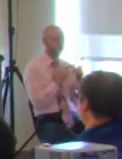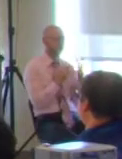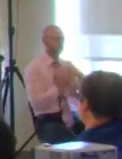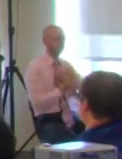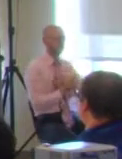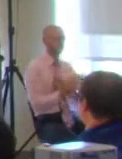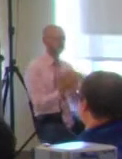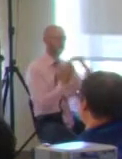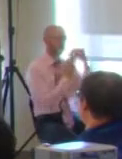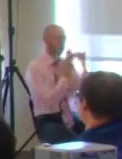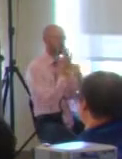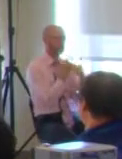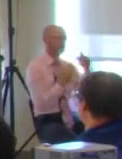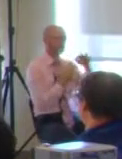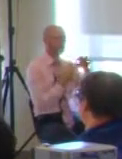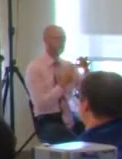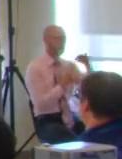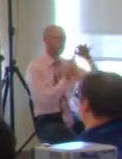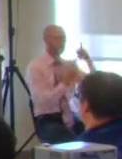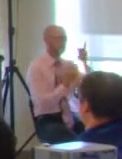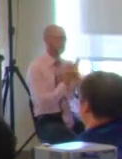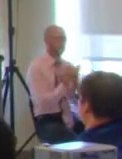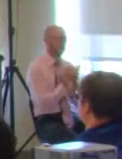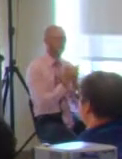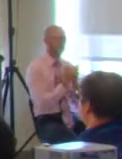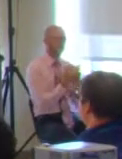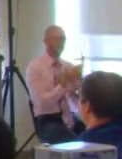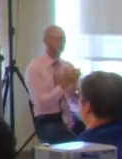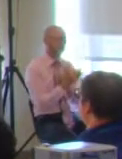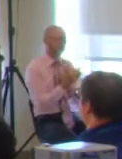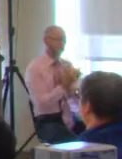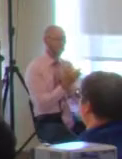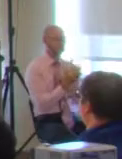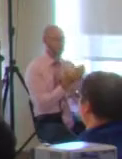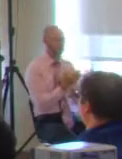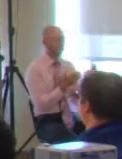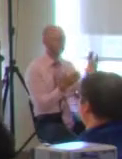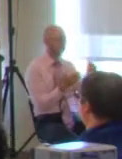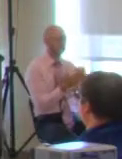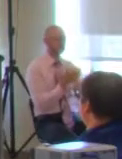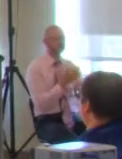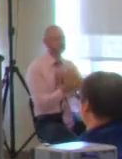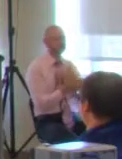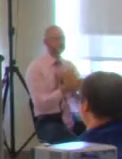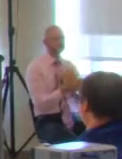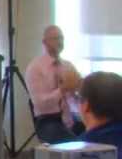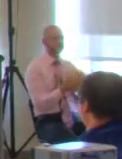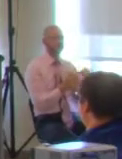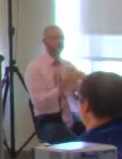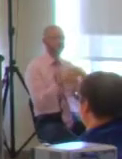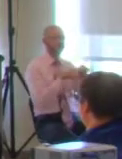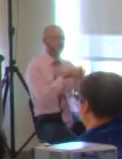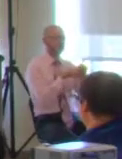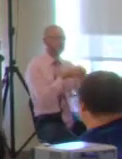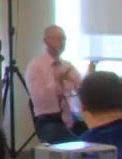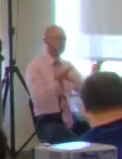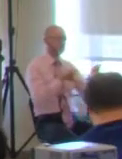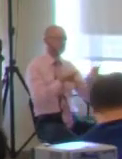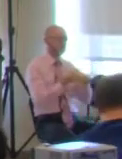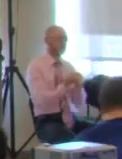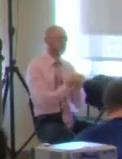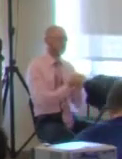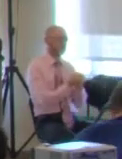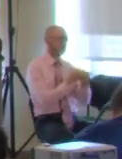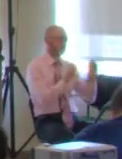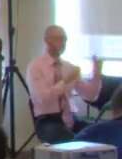would be a good thing to kind of put together. And as I noted before, I do a lot of supportive education work as well,